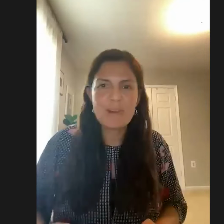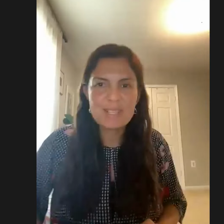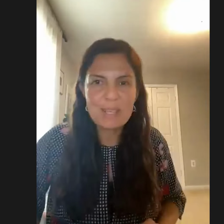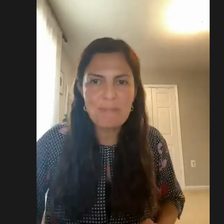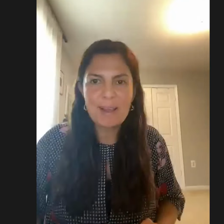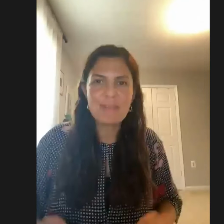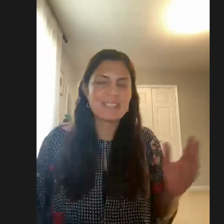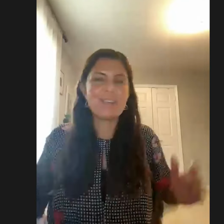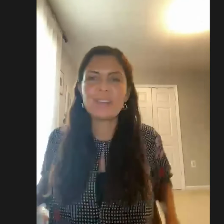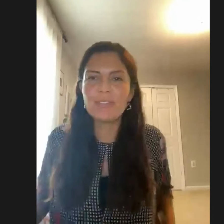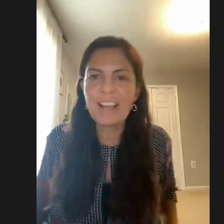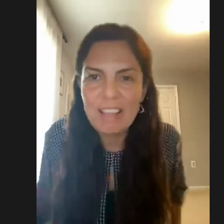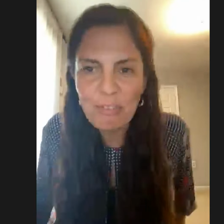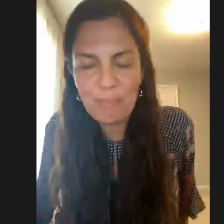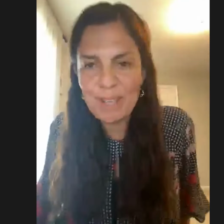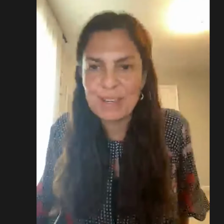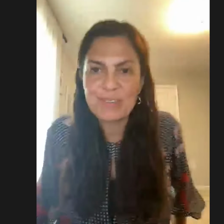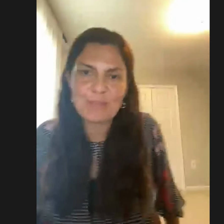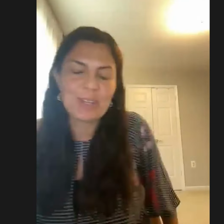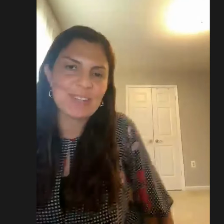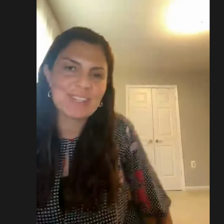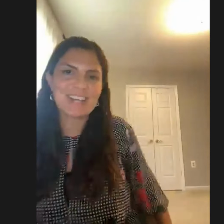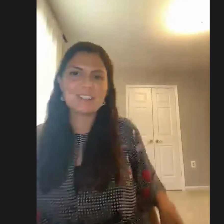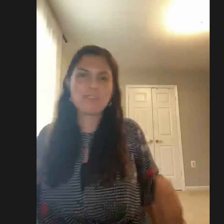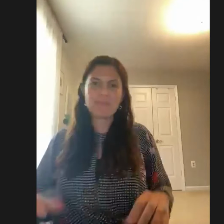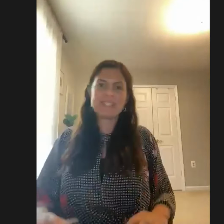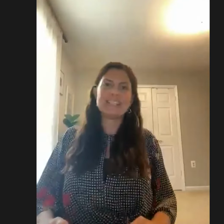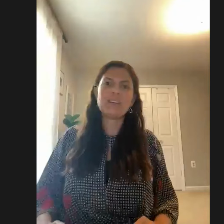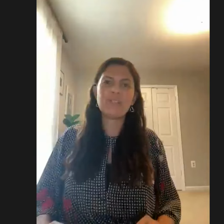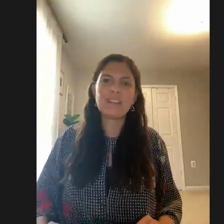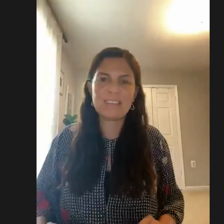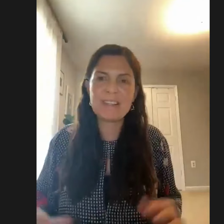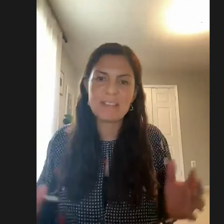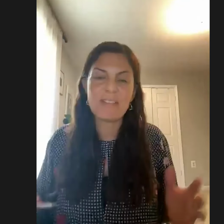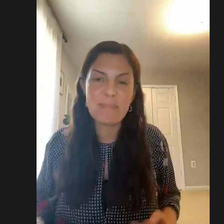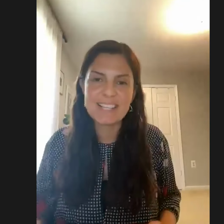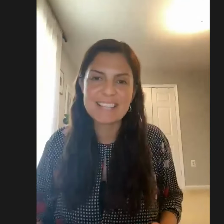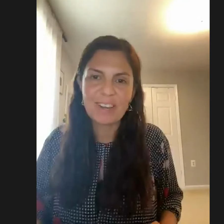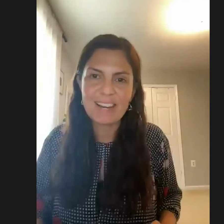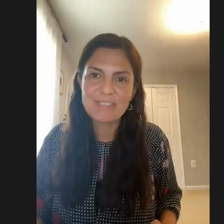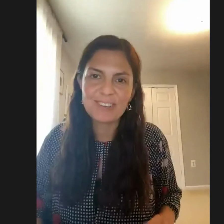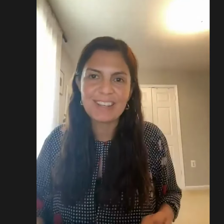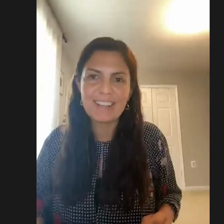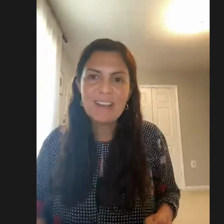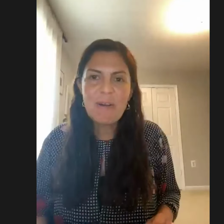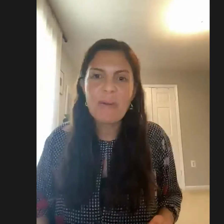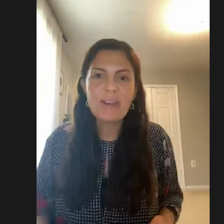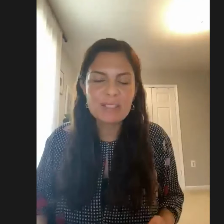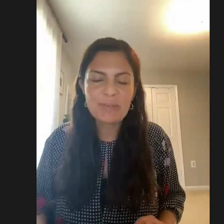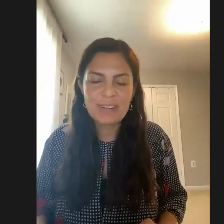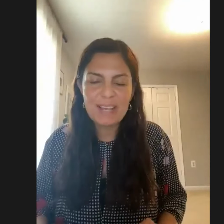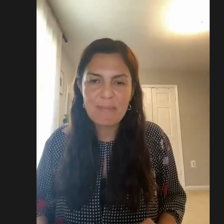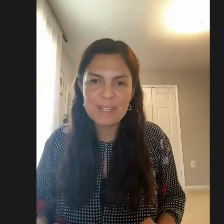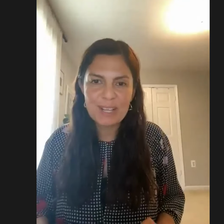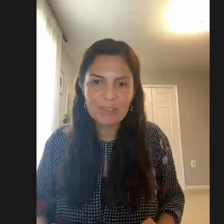so much, Deepa. It's a lot of information. We know the challenge of presenting all of that in 5 minutes allocated for the webinar.